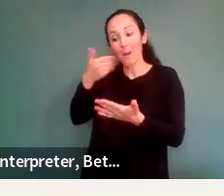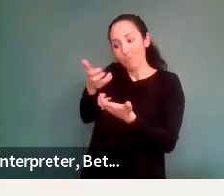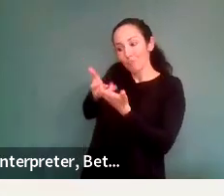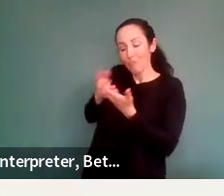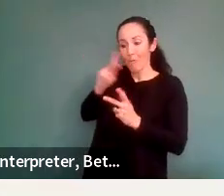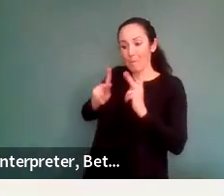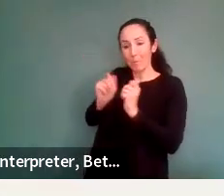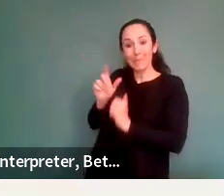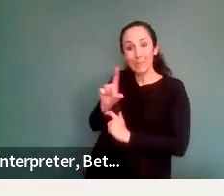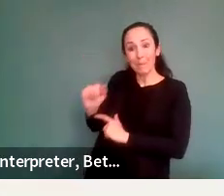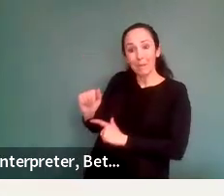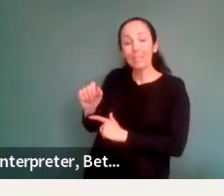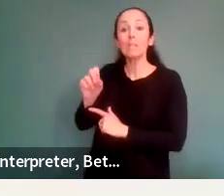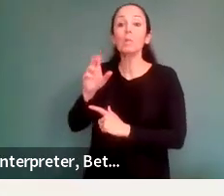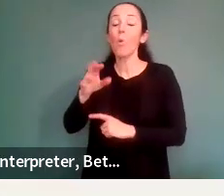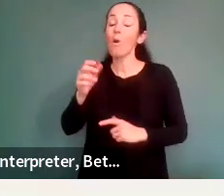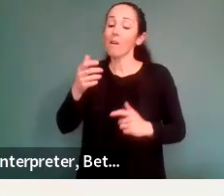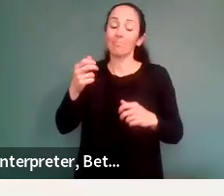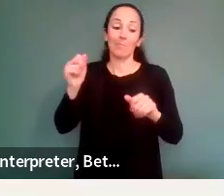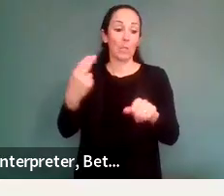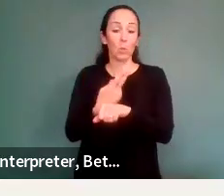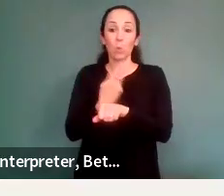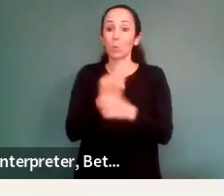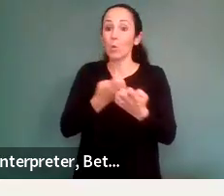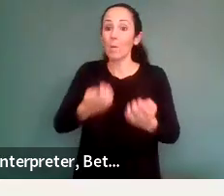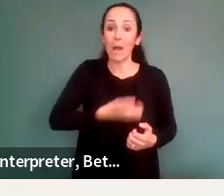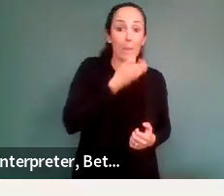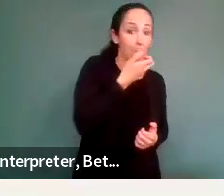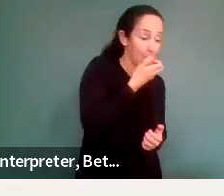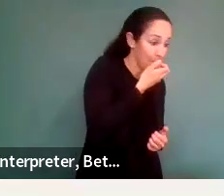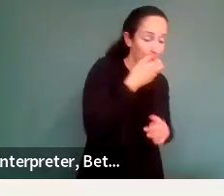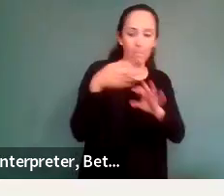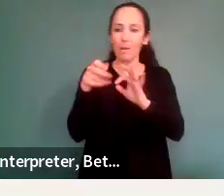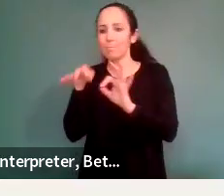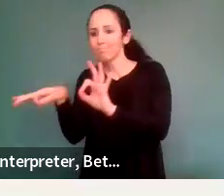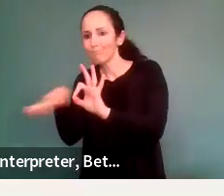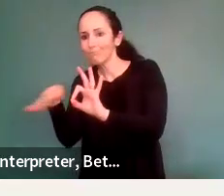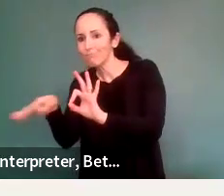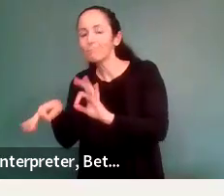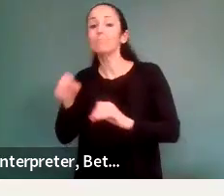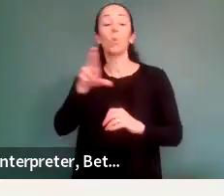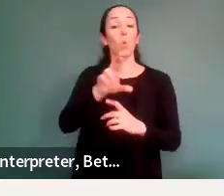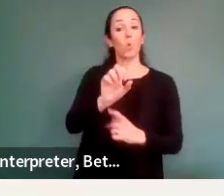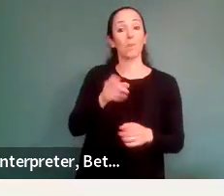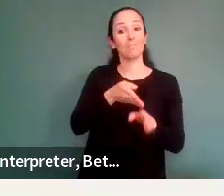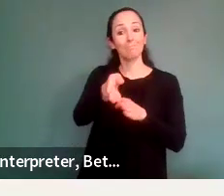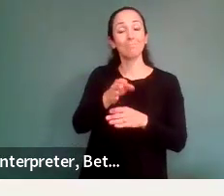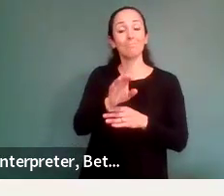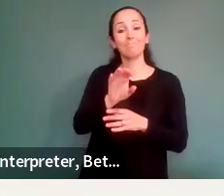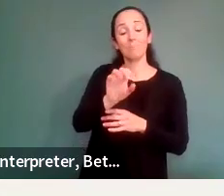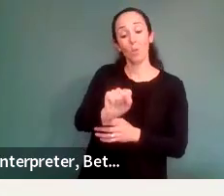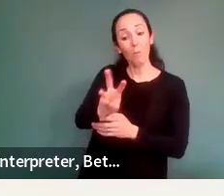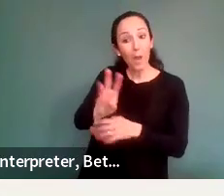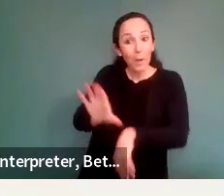like speech-generating devices or specialized computer software. And some you may